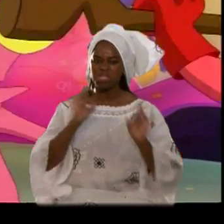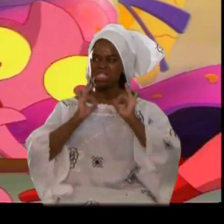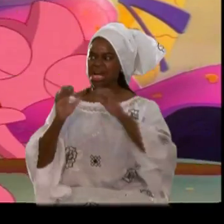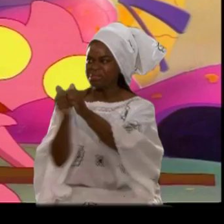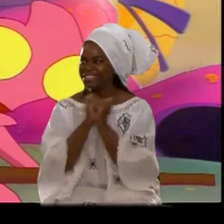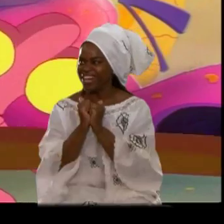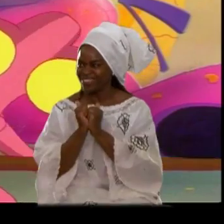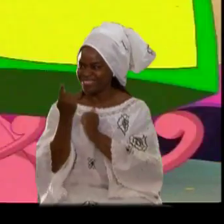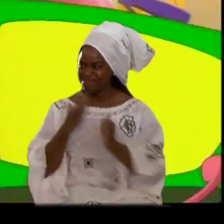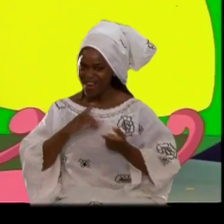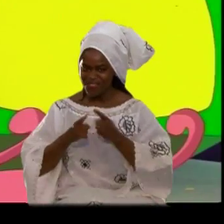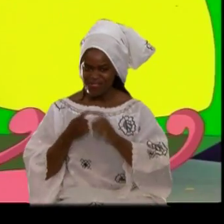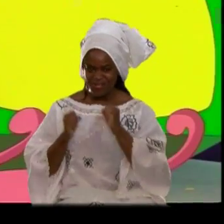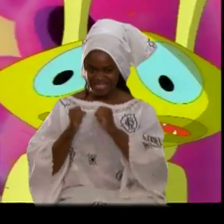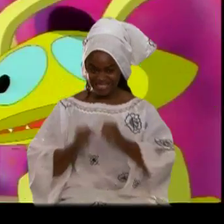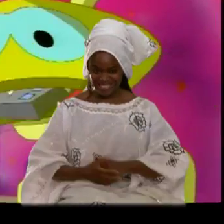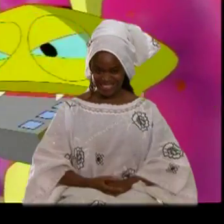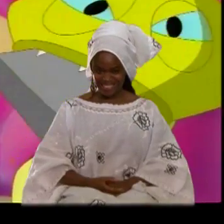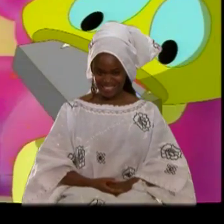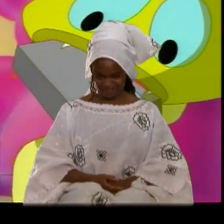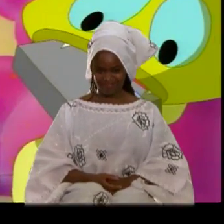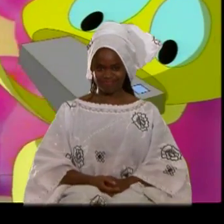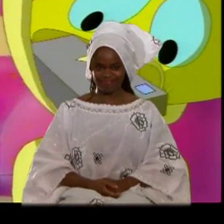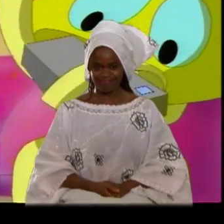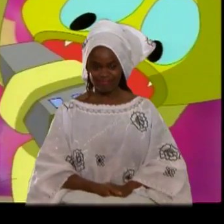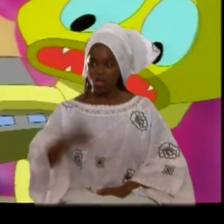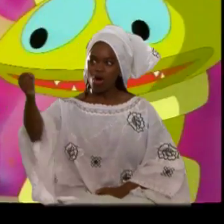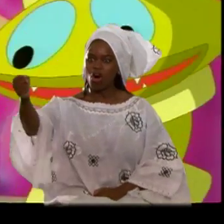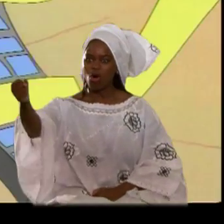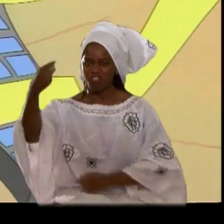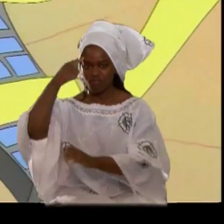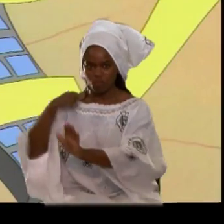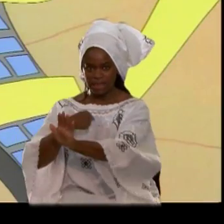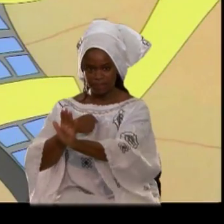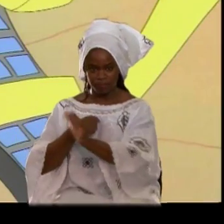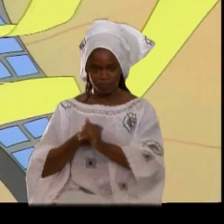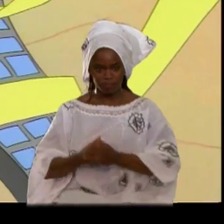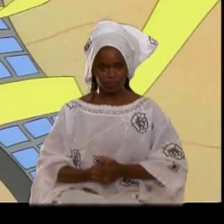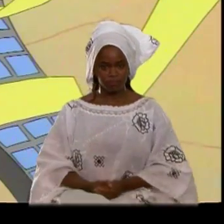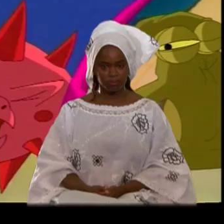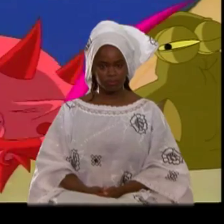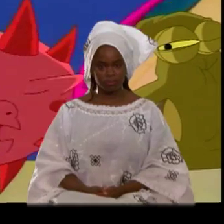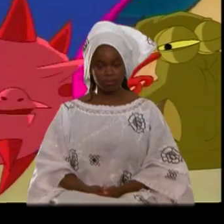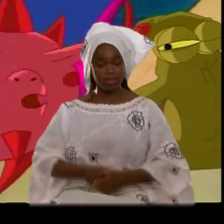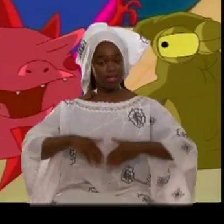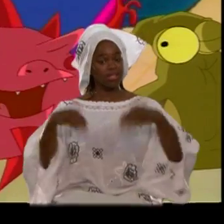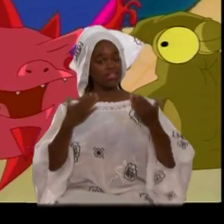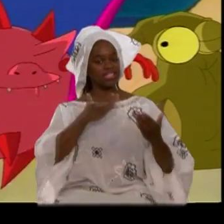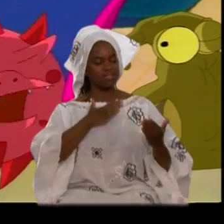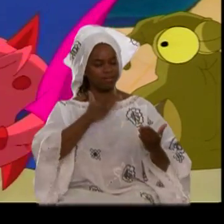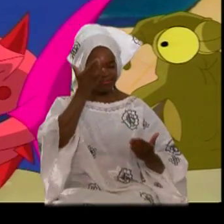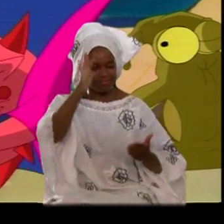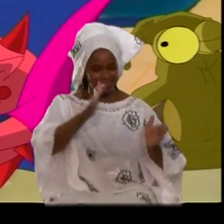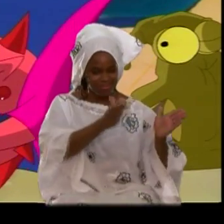me. Here's my ingenious strategy for attacking